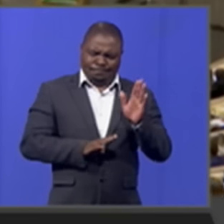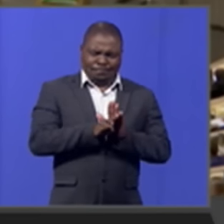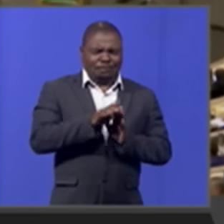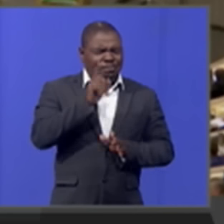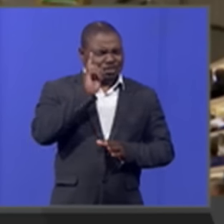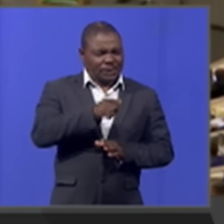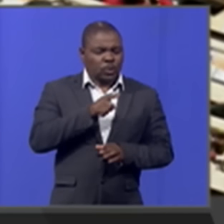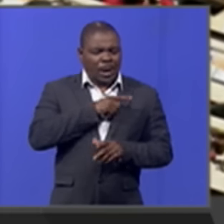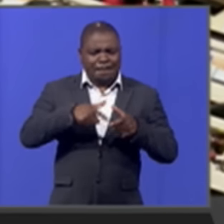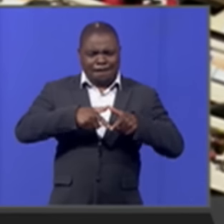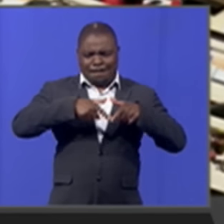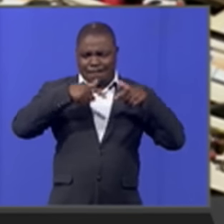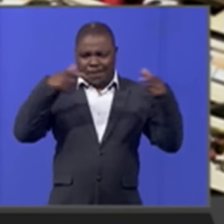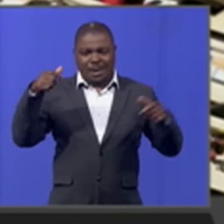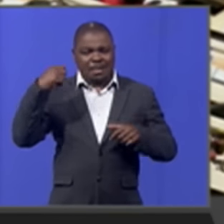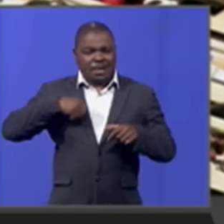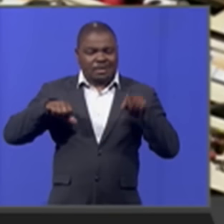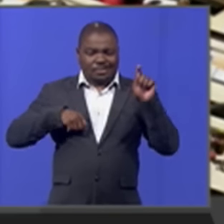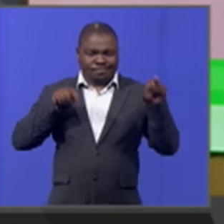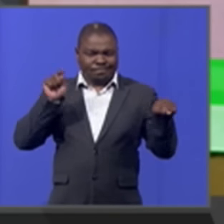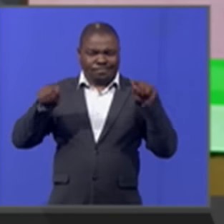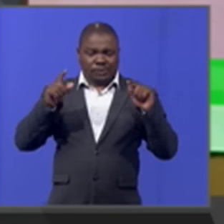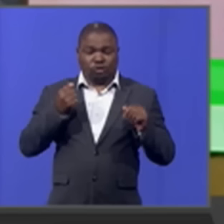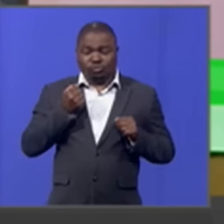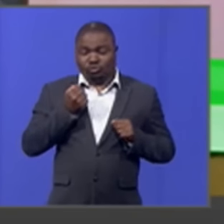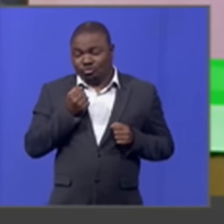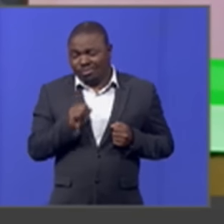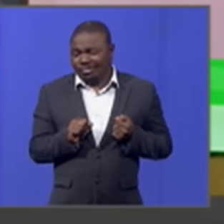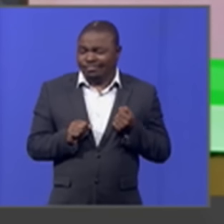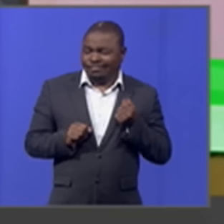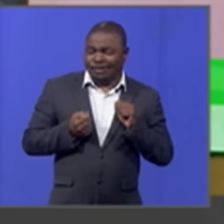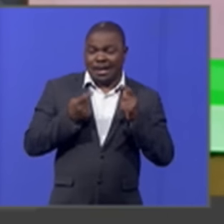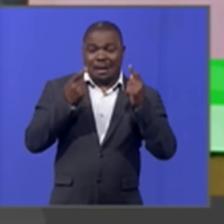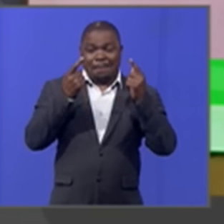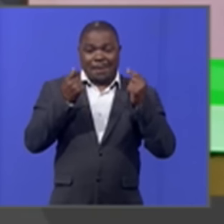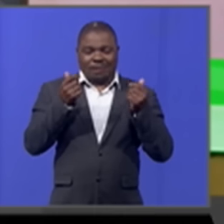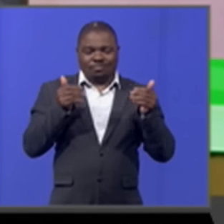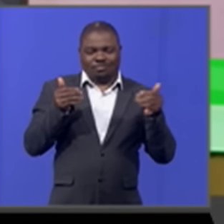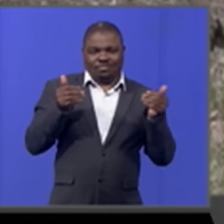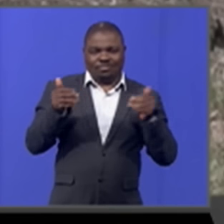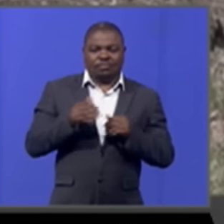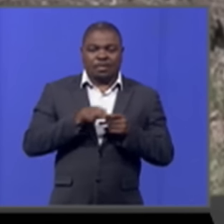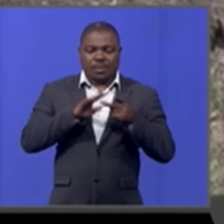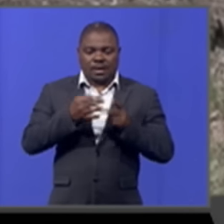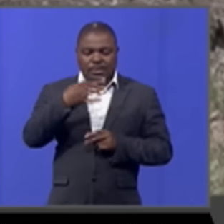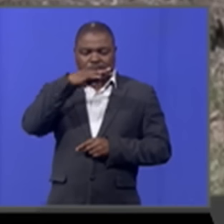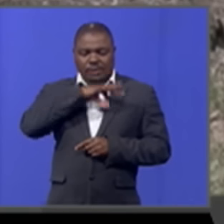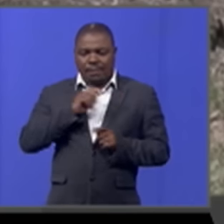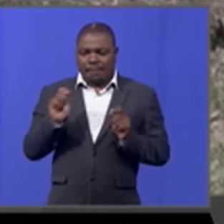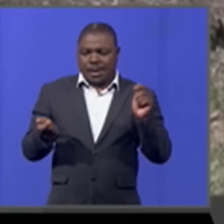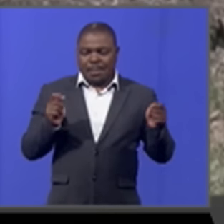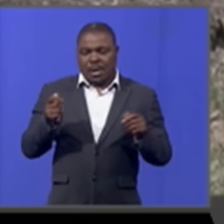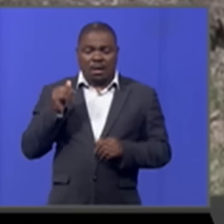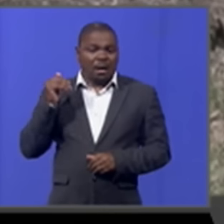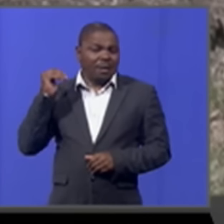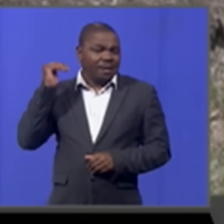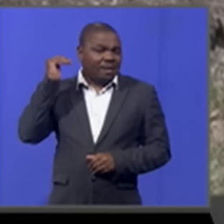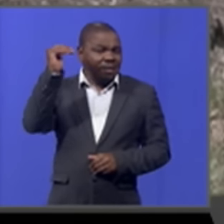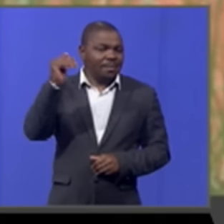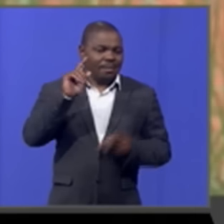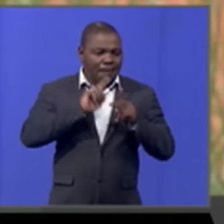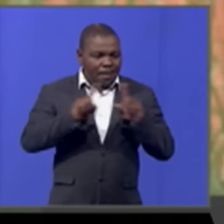tse dikgolo tseno ka bobedi di ntse di kgaratlha ka matlole mme dituelo tsa badiri di ja madi a boitshegang le go tlhaeletsa ditirelo